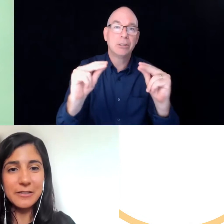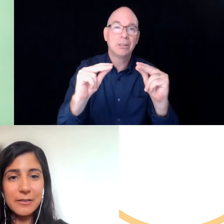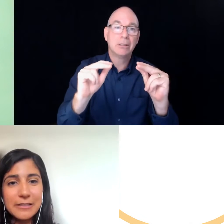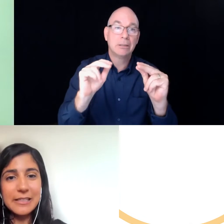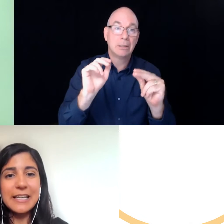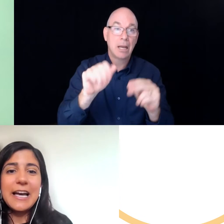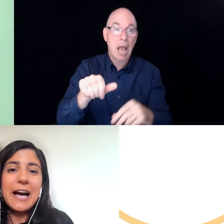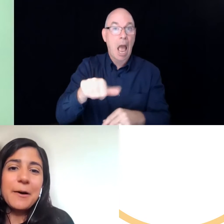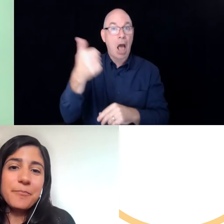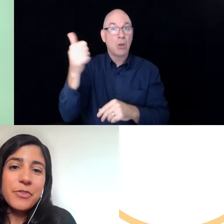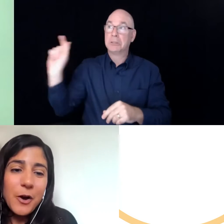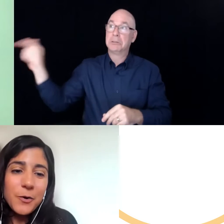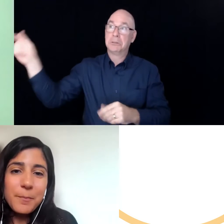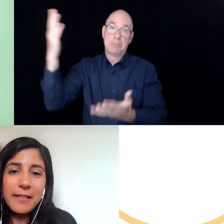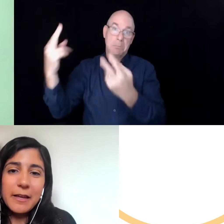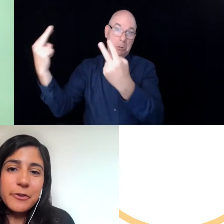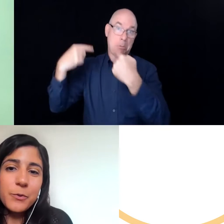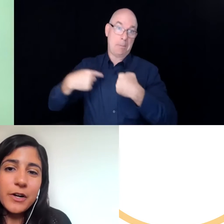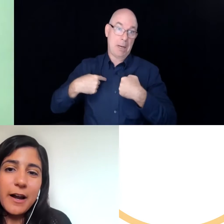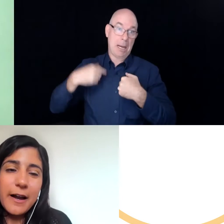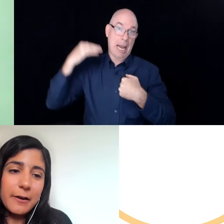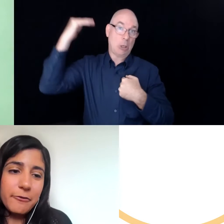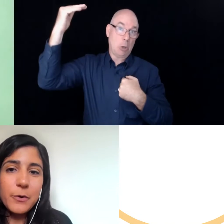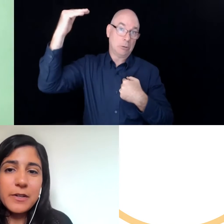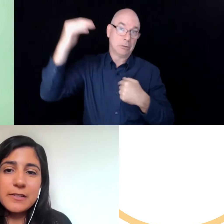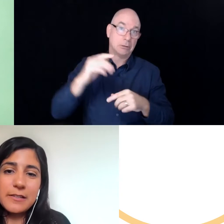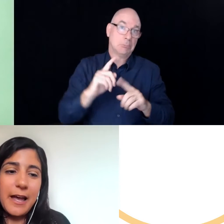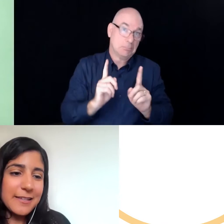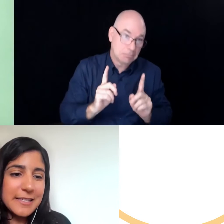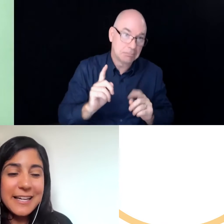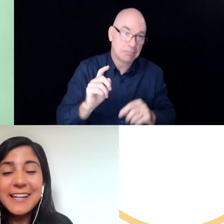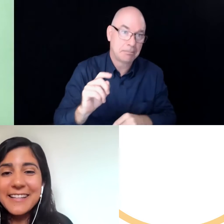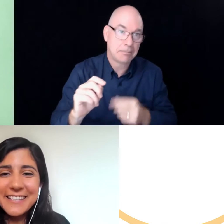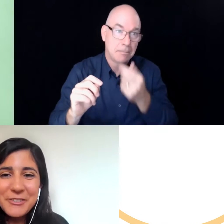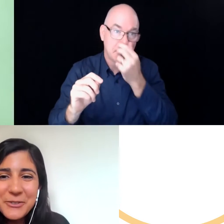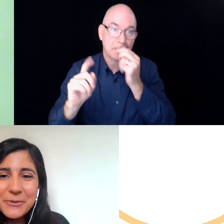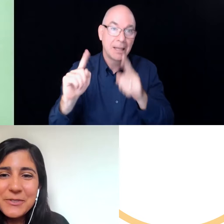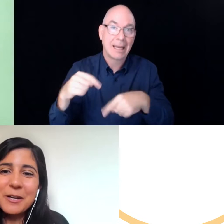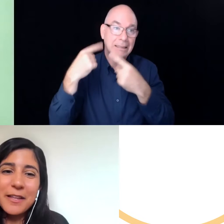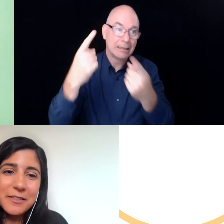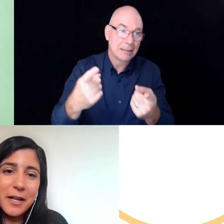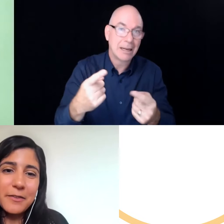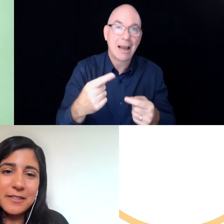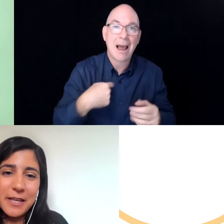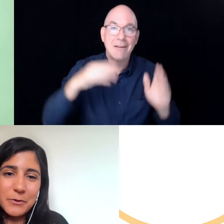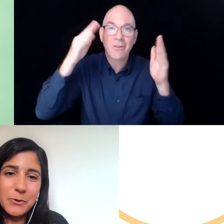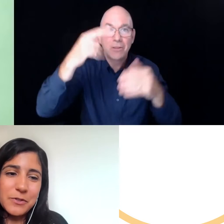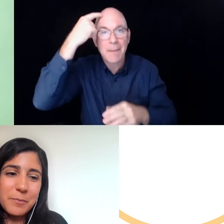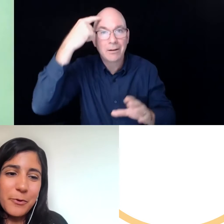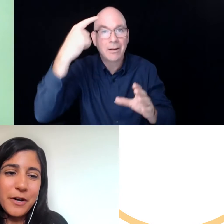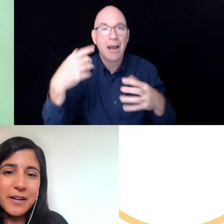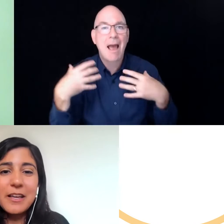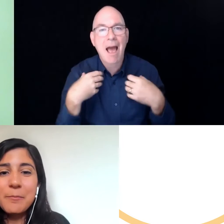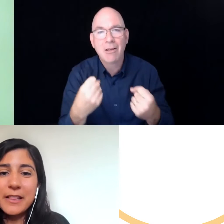considered an adult. Throughout my life and work, I have focused, as Ananya introduced, on mental health and